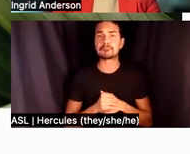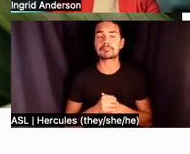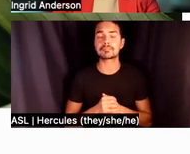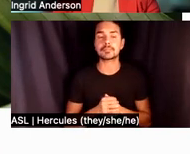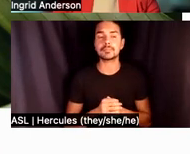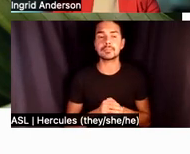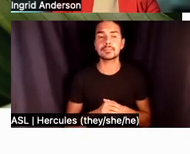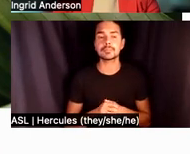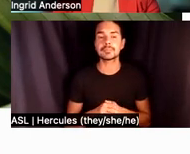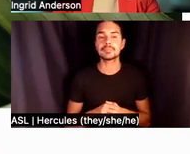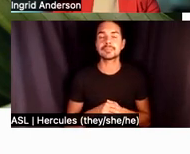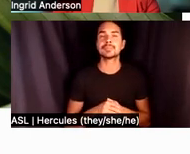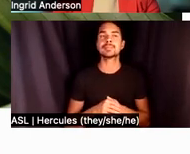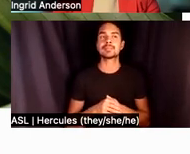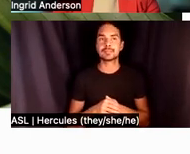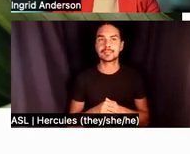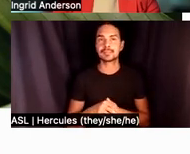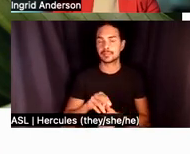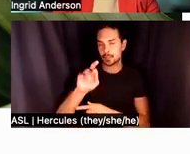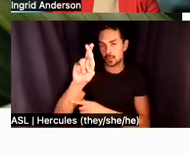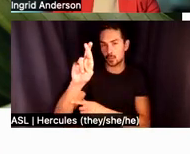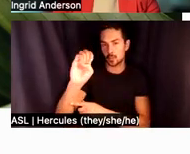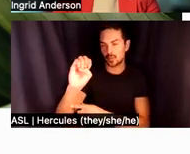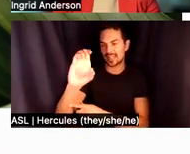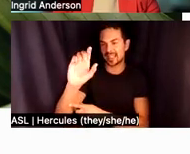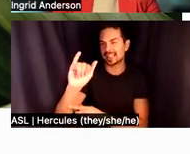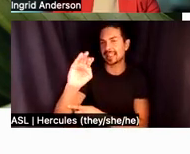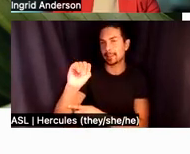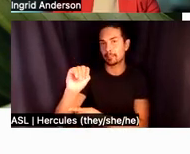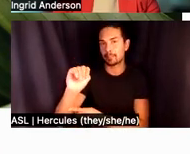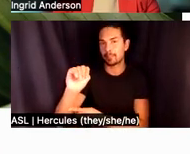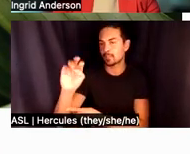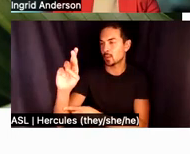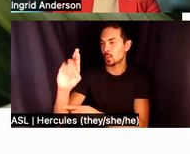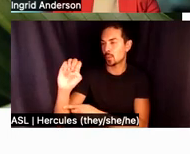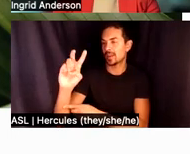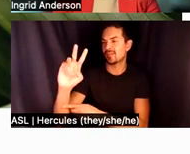the reclaiming and revitalizing of those ceremonies is like super important, because it's like